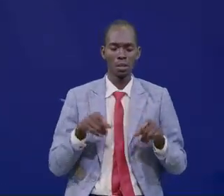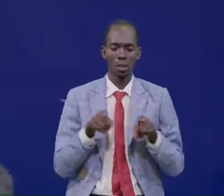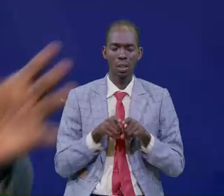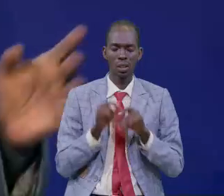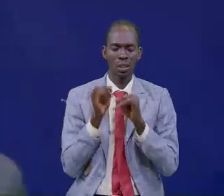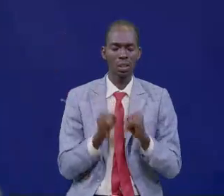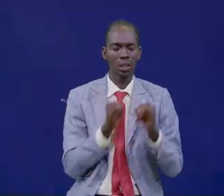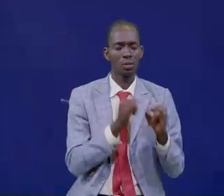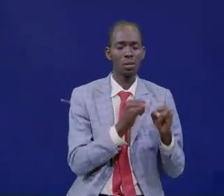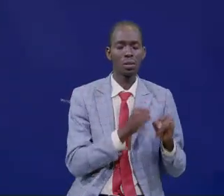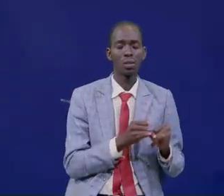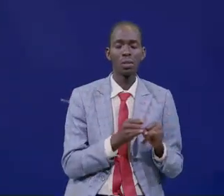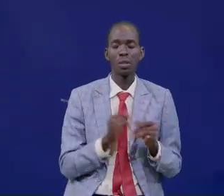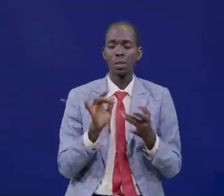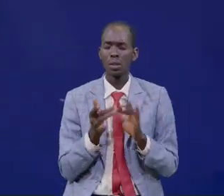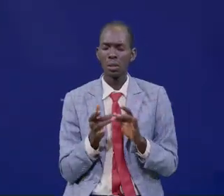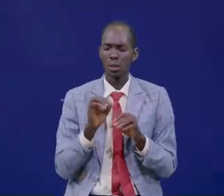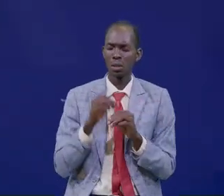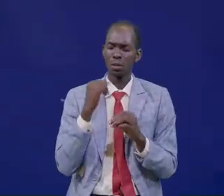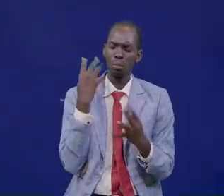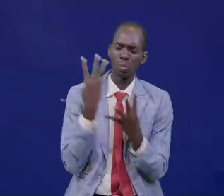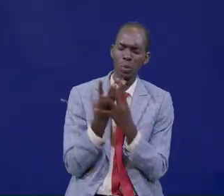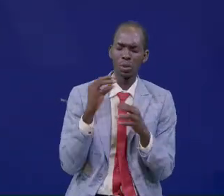online in the prison, in the hospital,